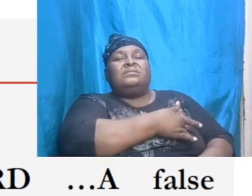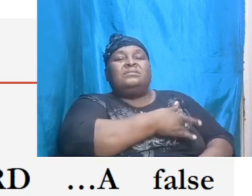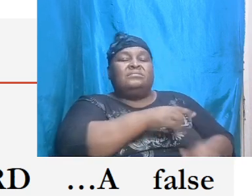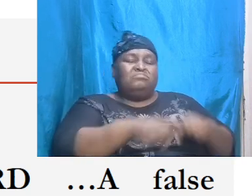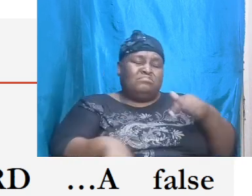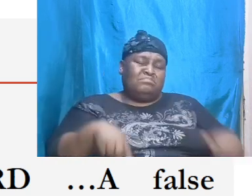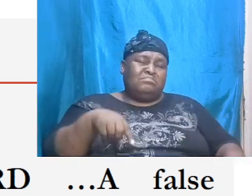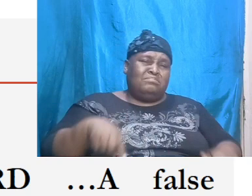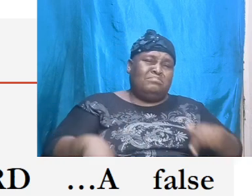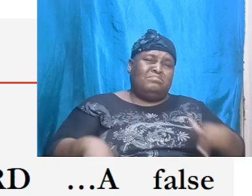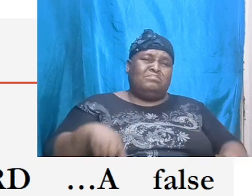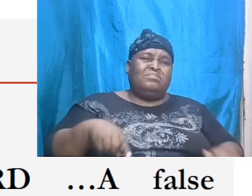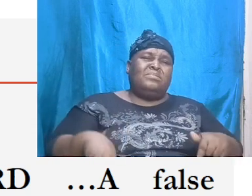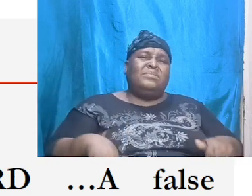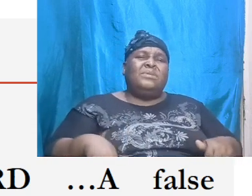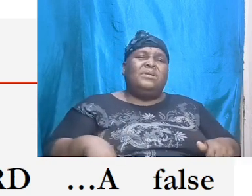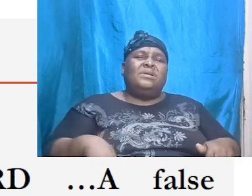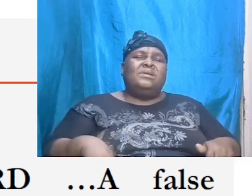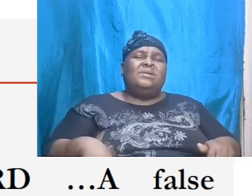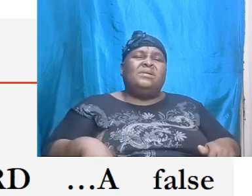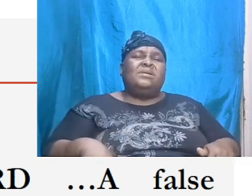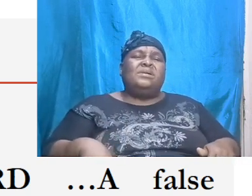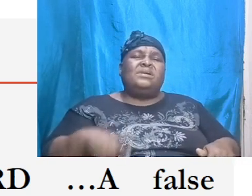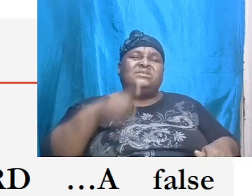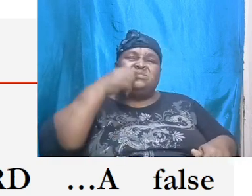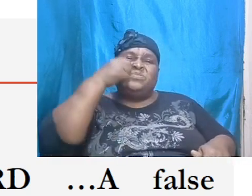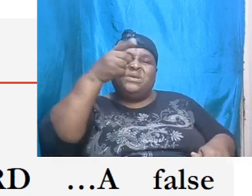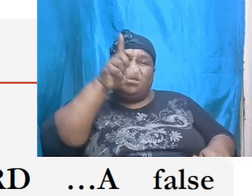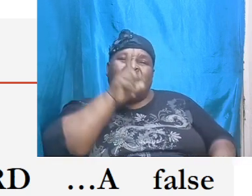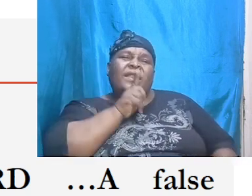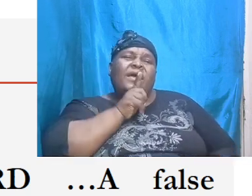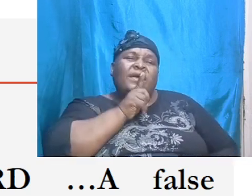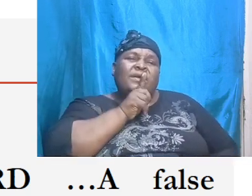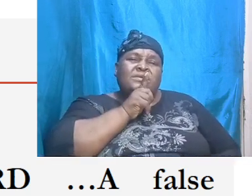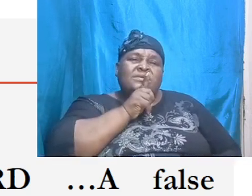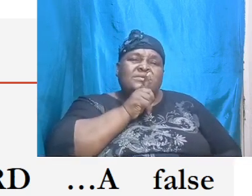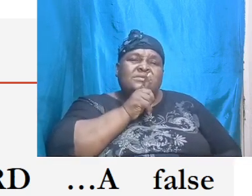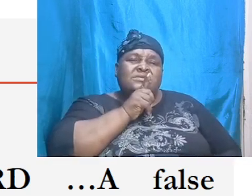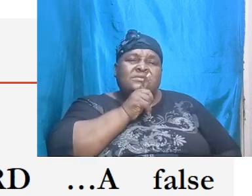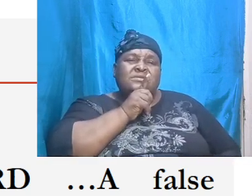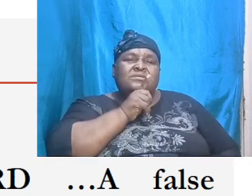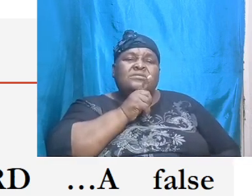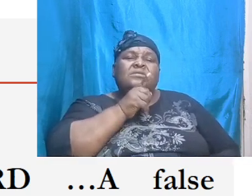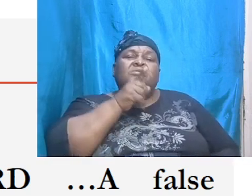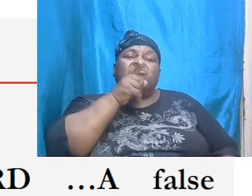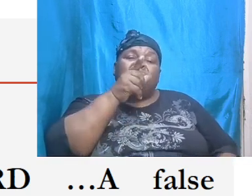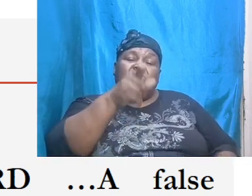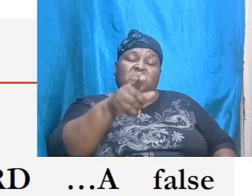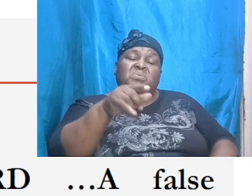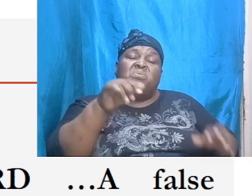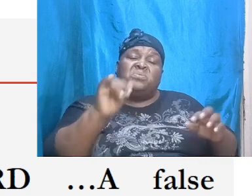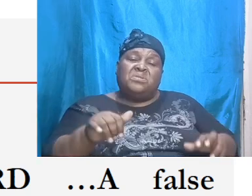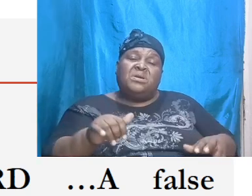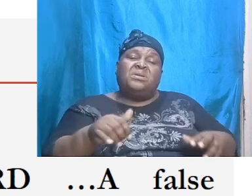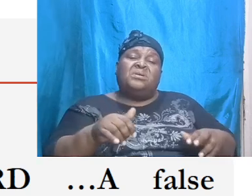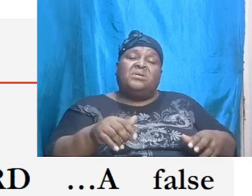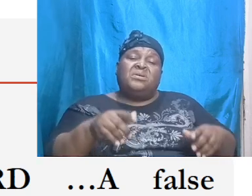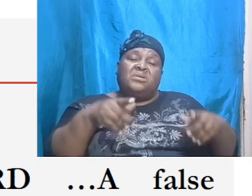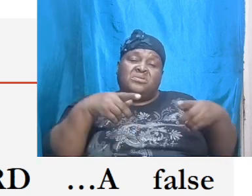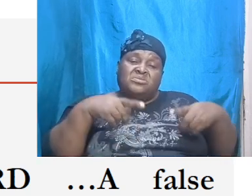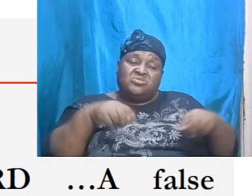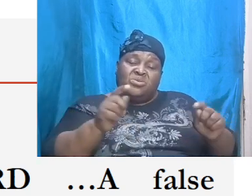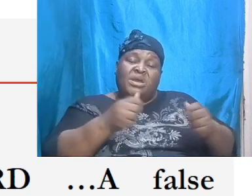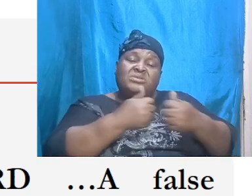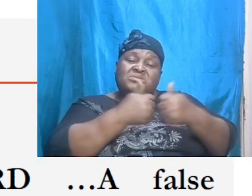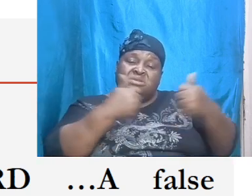feet, and talk about speaking lies. But guess what? He that sowed discord among the brethren is aligned, it's